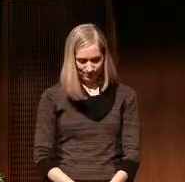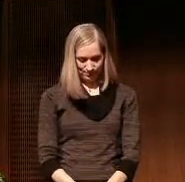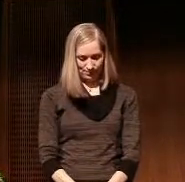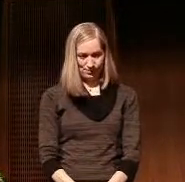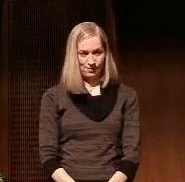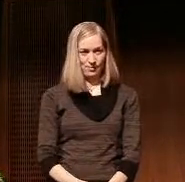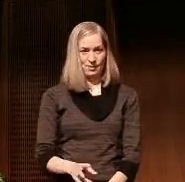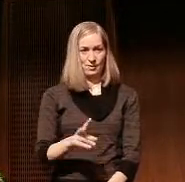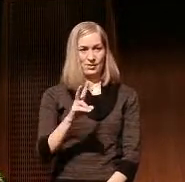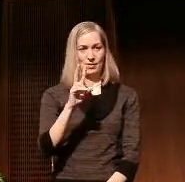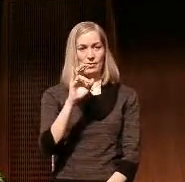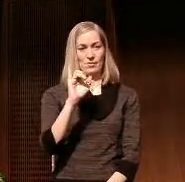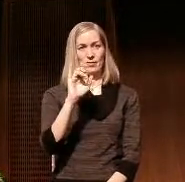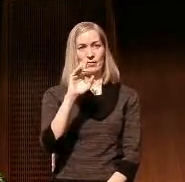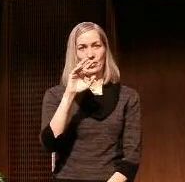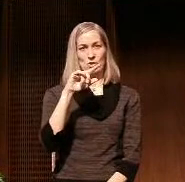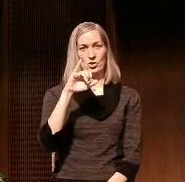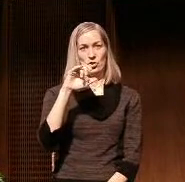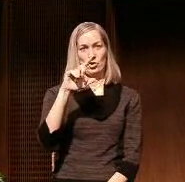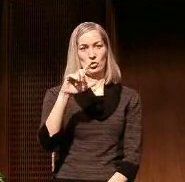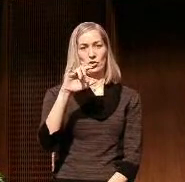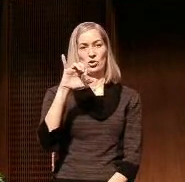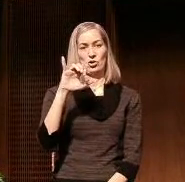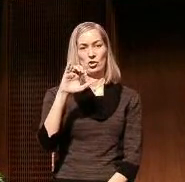Virgil Yocham.